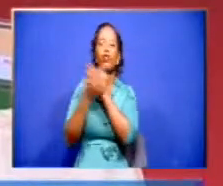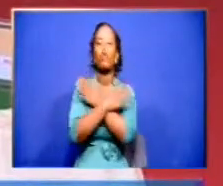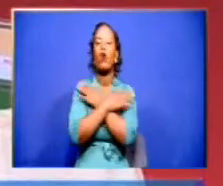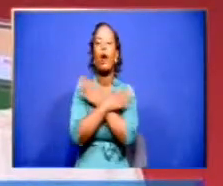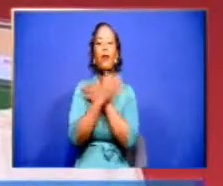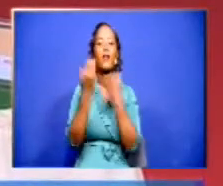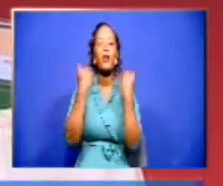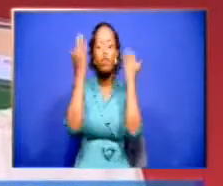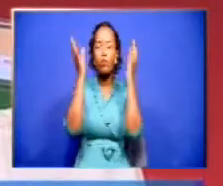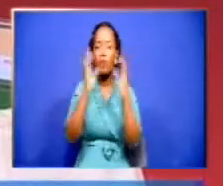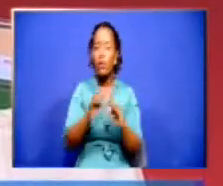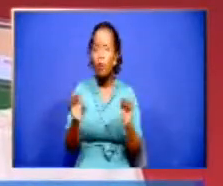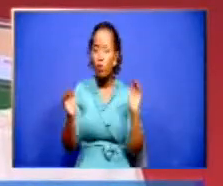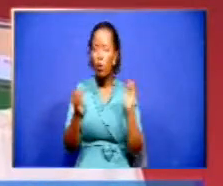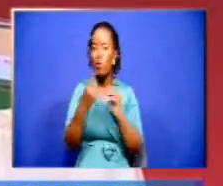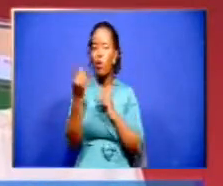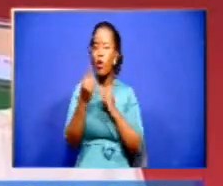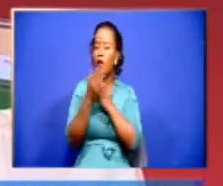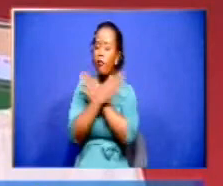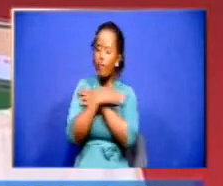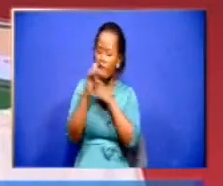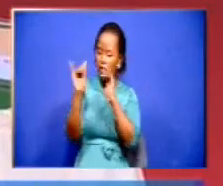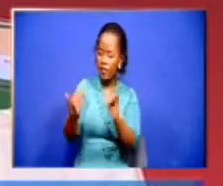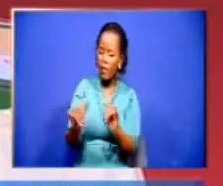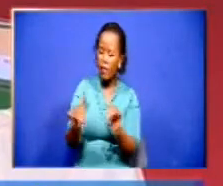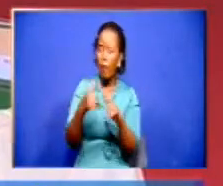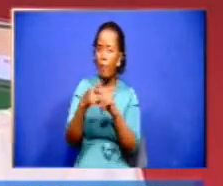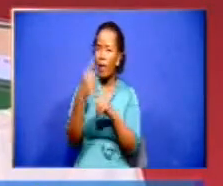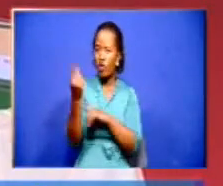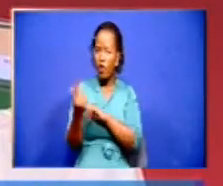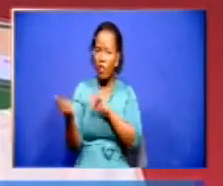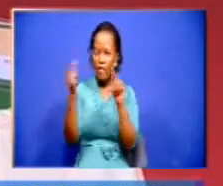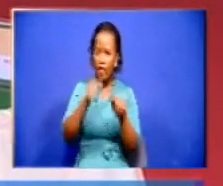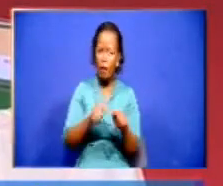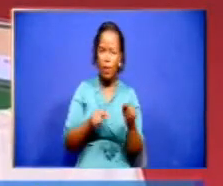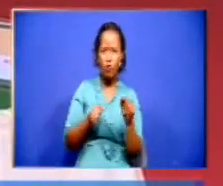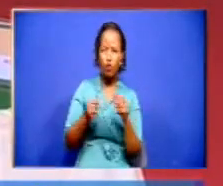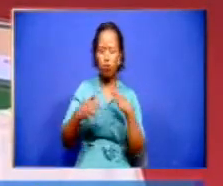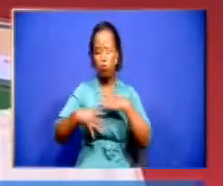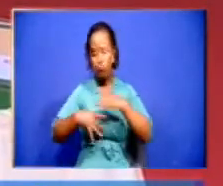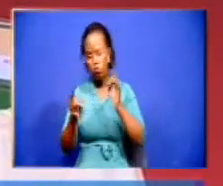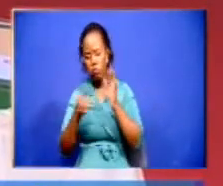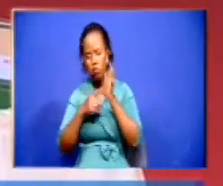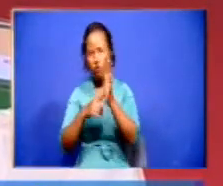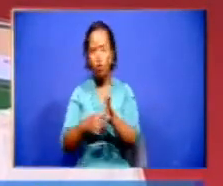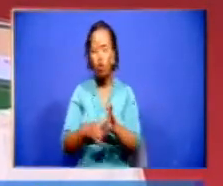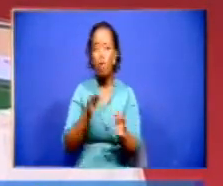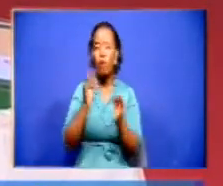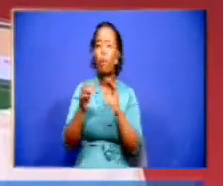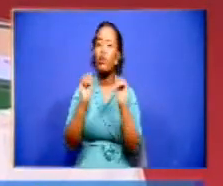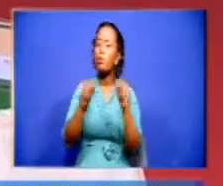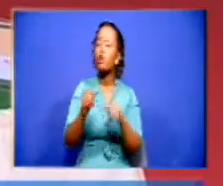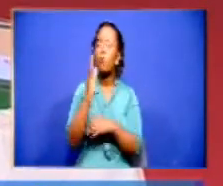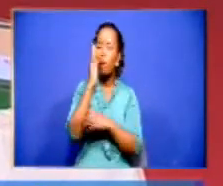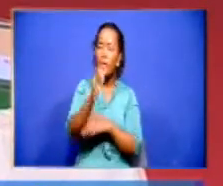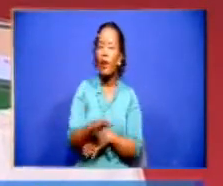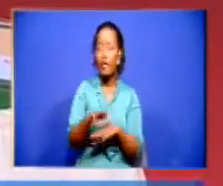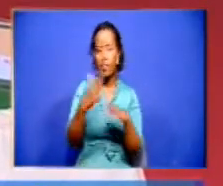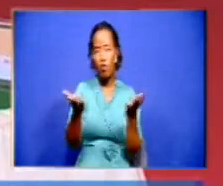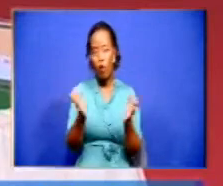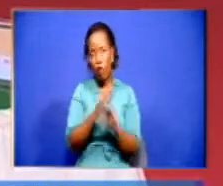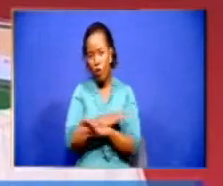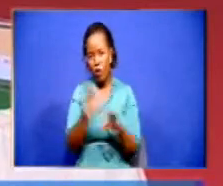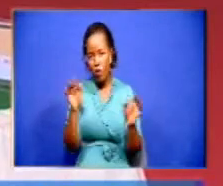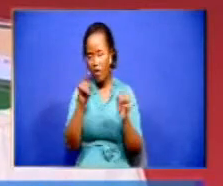where you're a friend of the court. He's coming in to pursue his interest, which may be direct or indirect. That